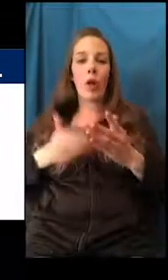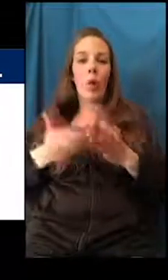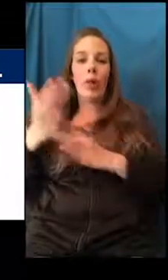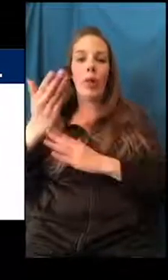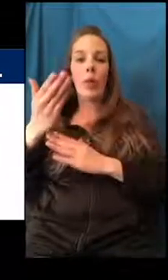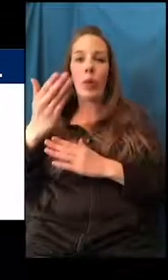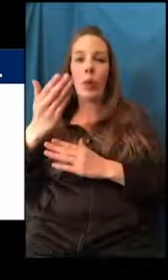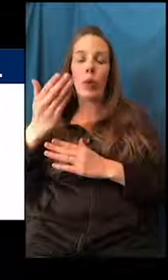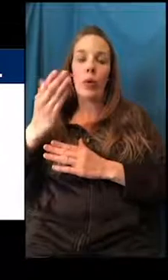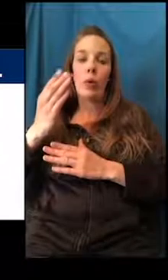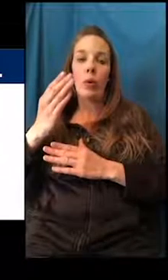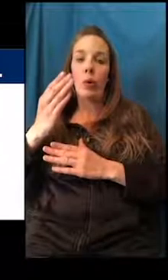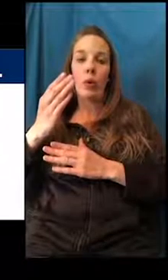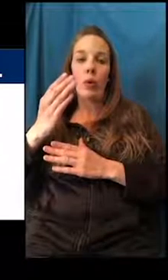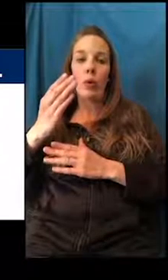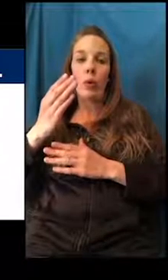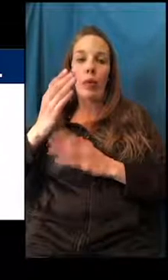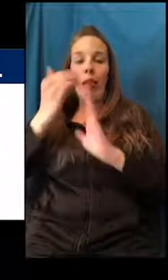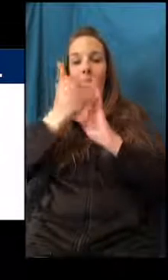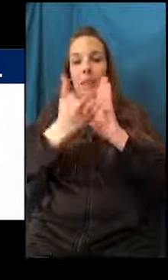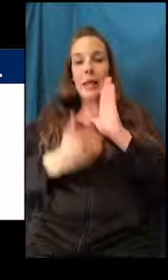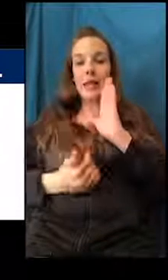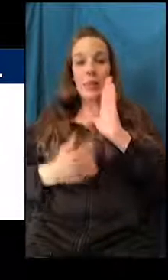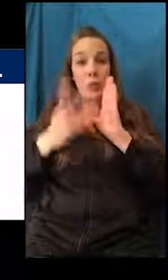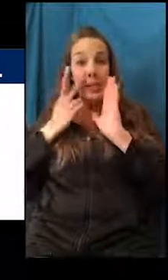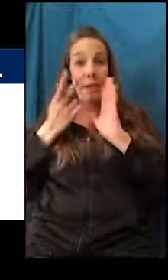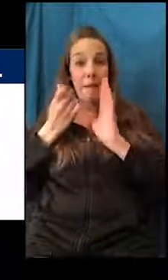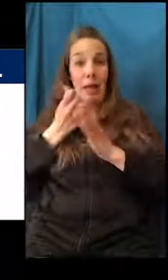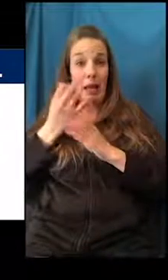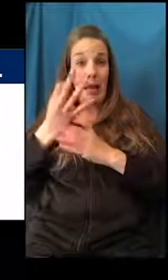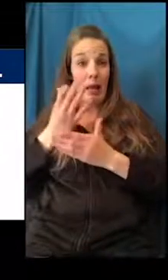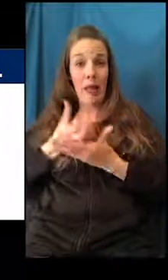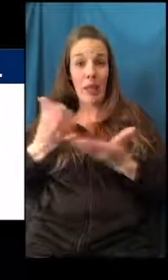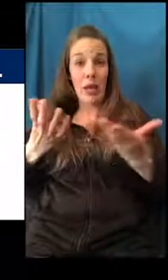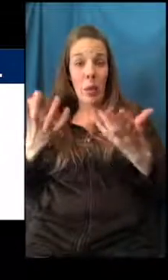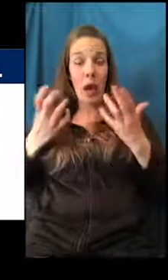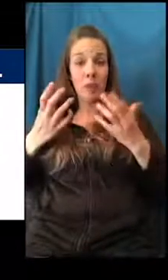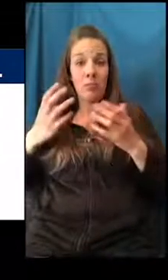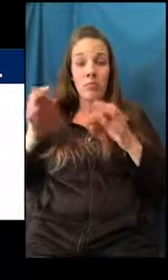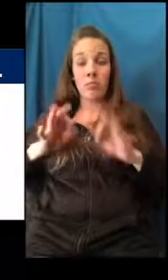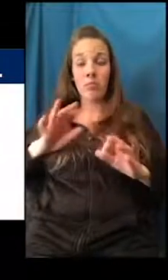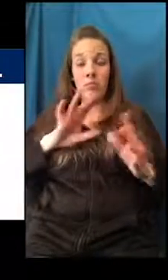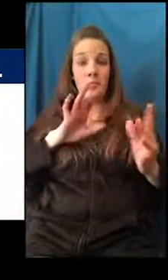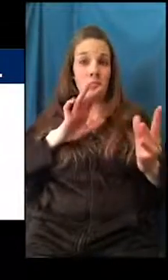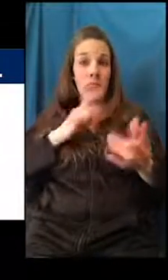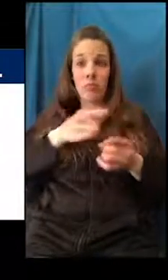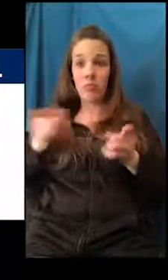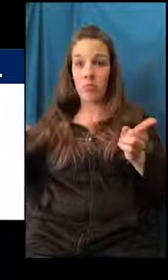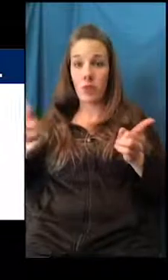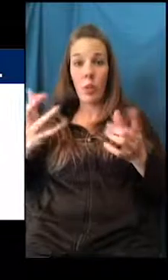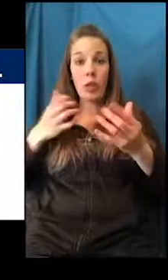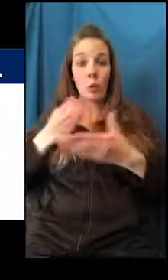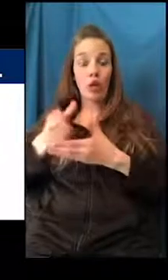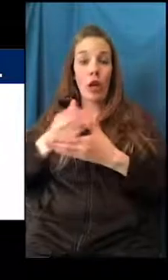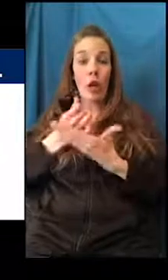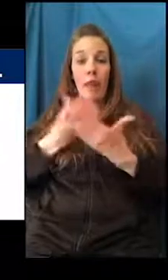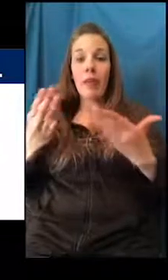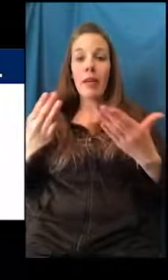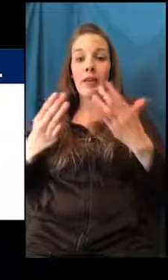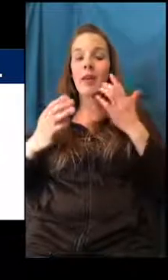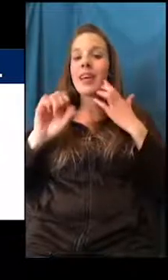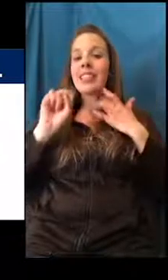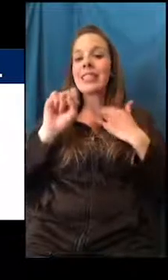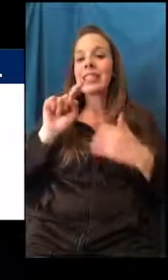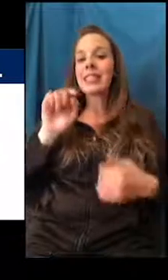our list here and see if there's anything else, and touch base with our panelists to see if they'd like to share anything. Stacy, do you have